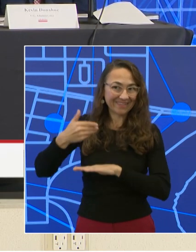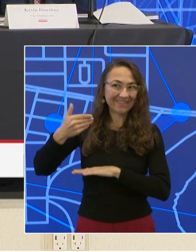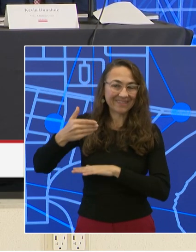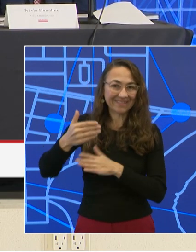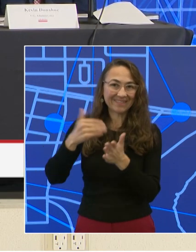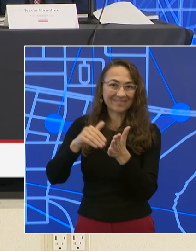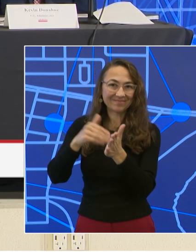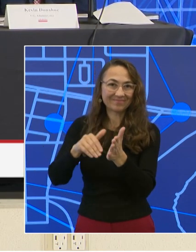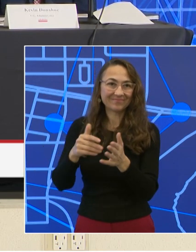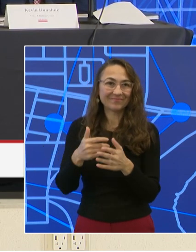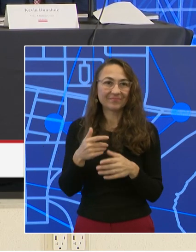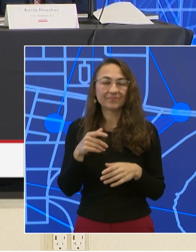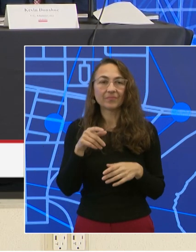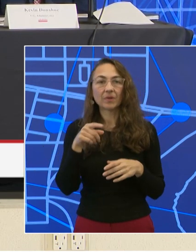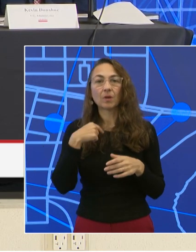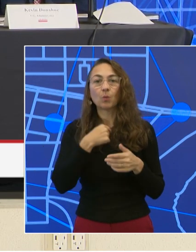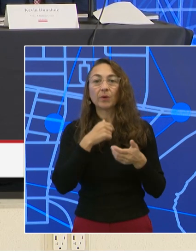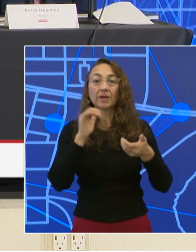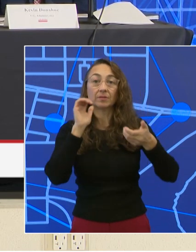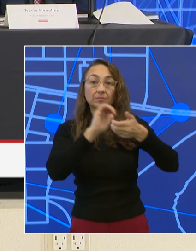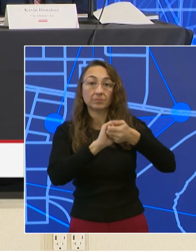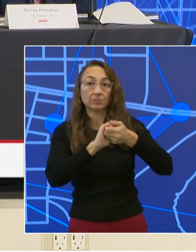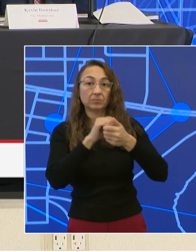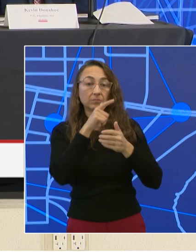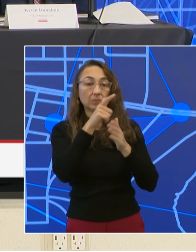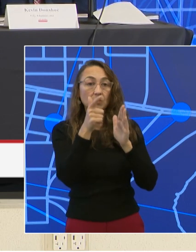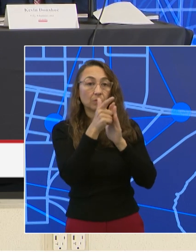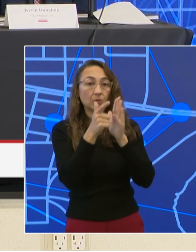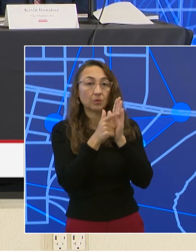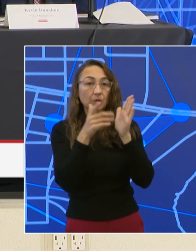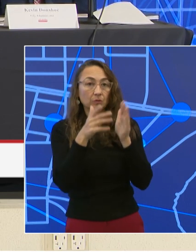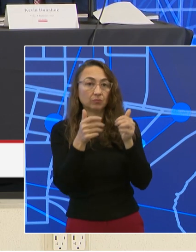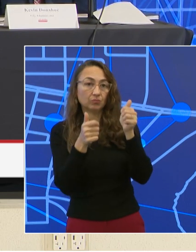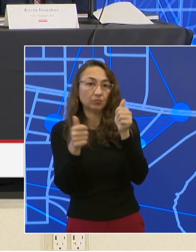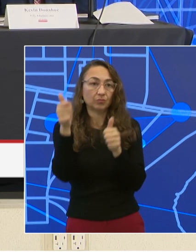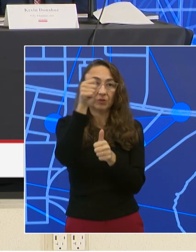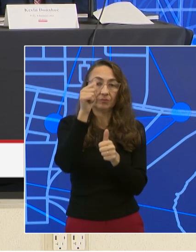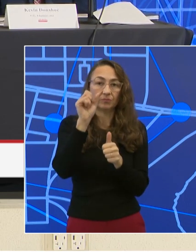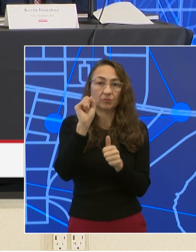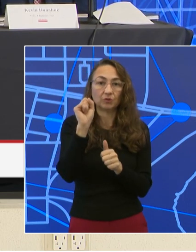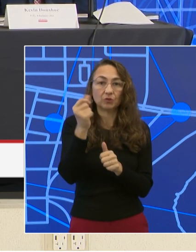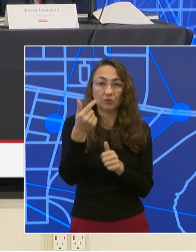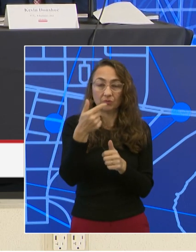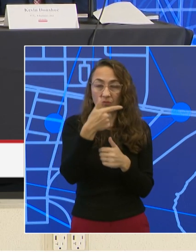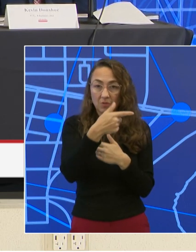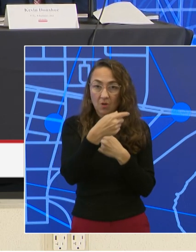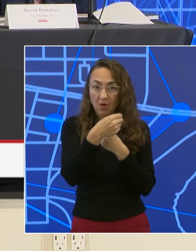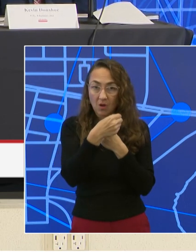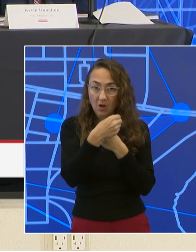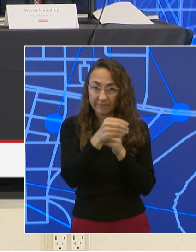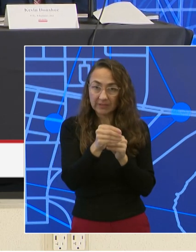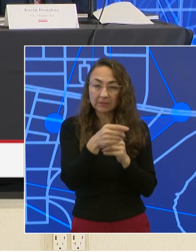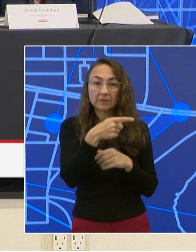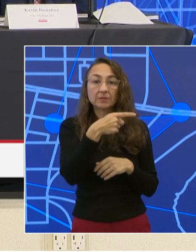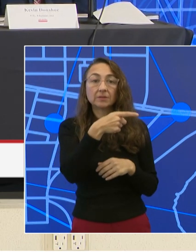Attorney General's office. I met with them last week, so that we can continue these discussions about, as the mayor stated,